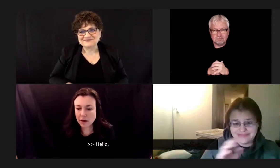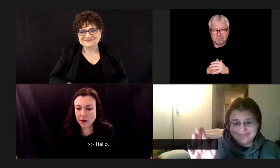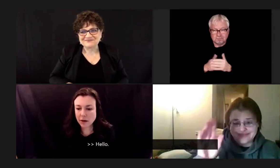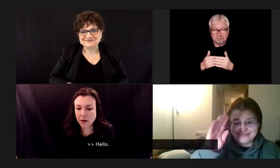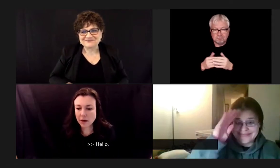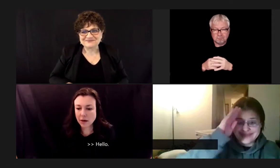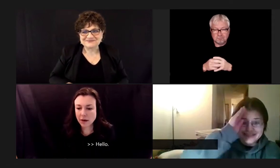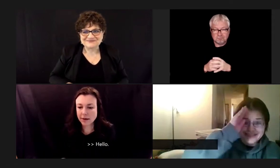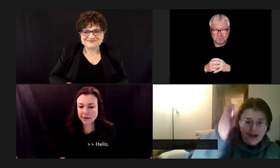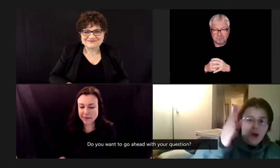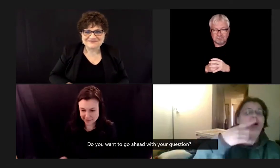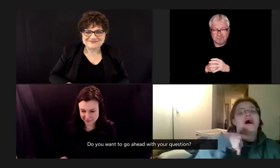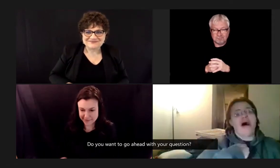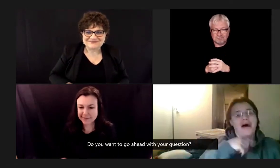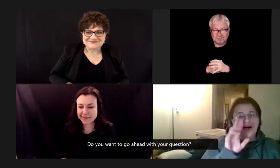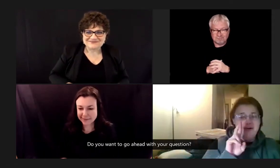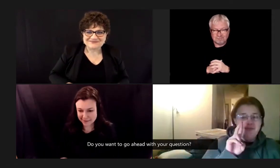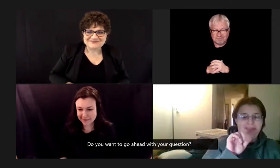question?